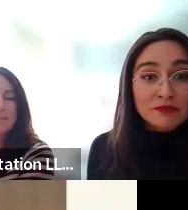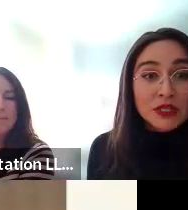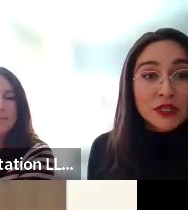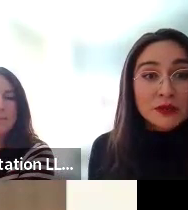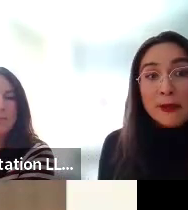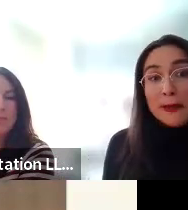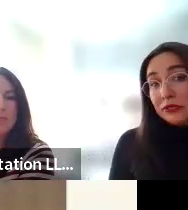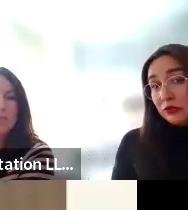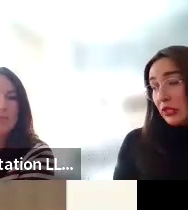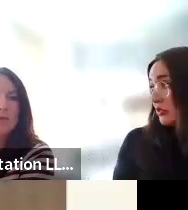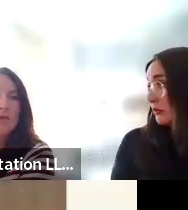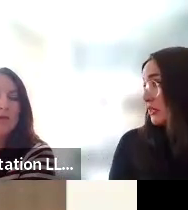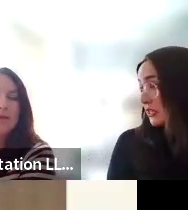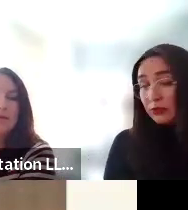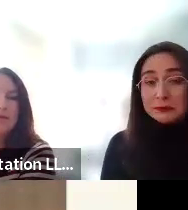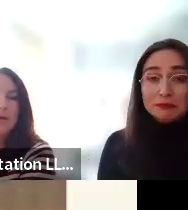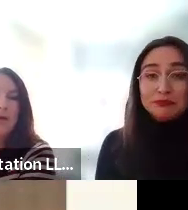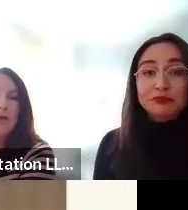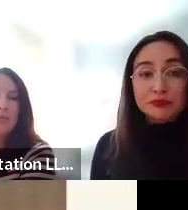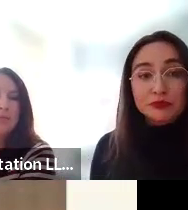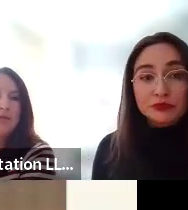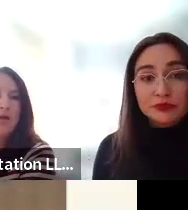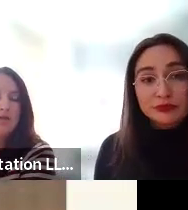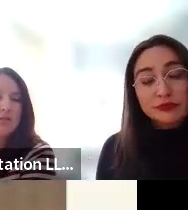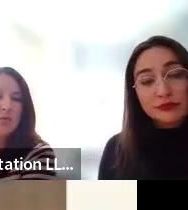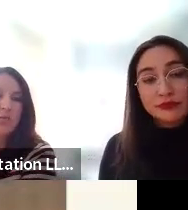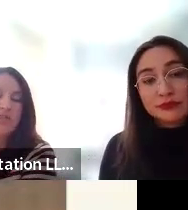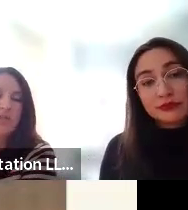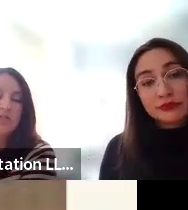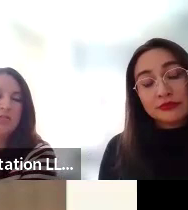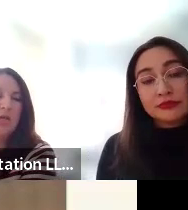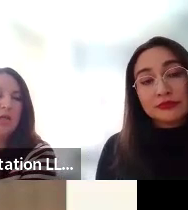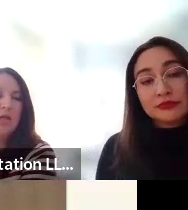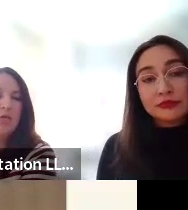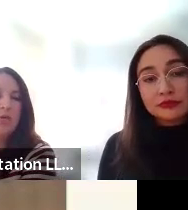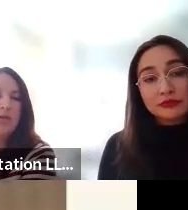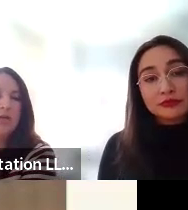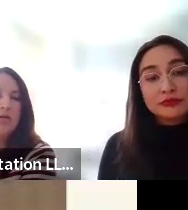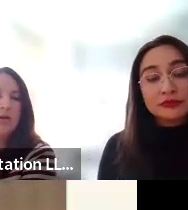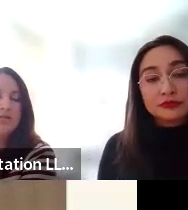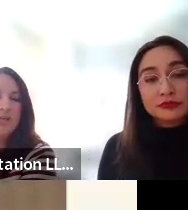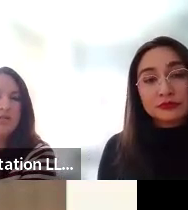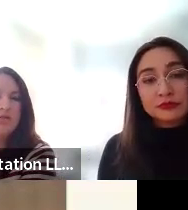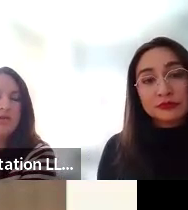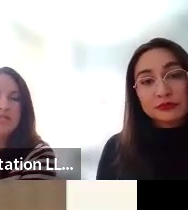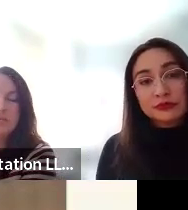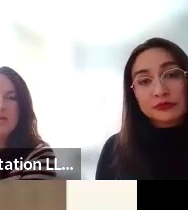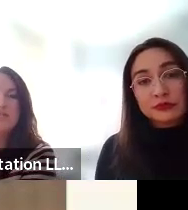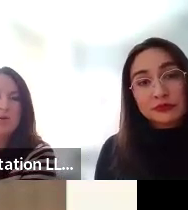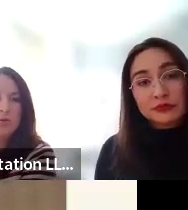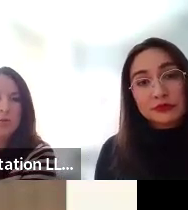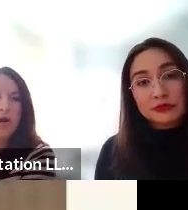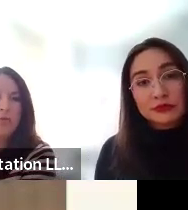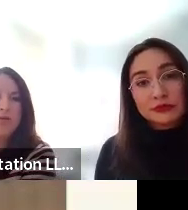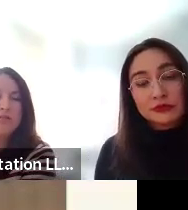nation. Do you want to talk about the next bullets? Yeah, so within this training, we are taking the